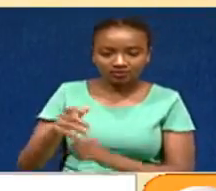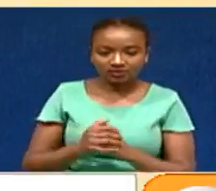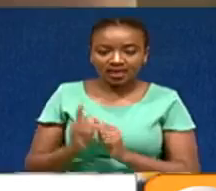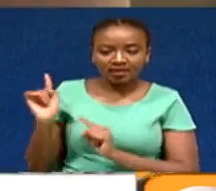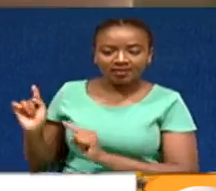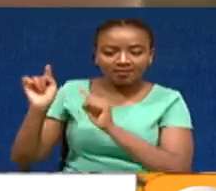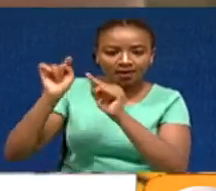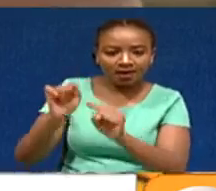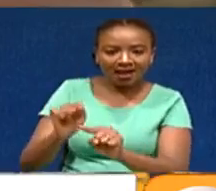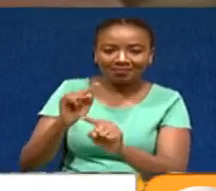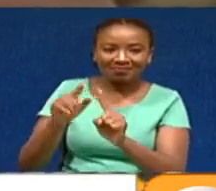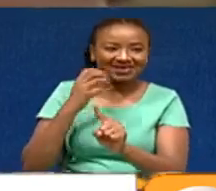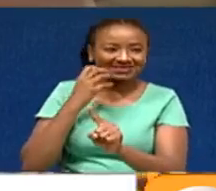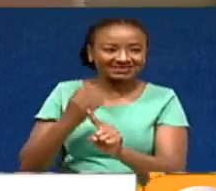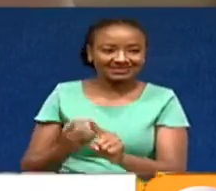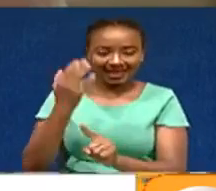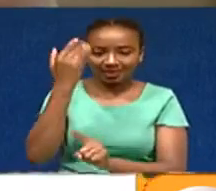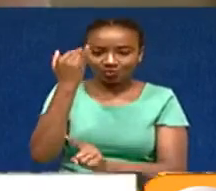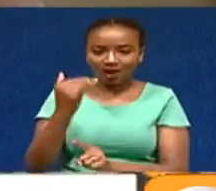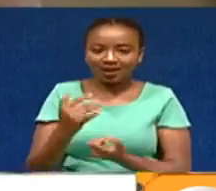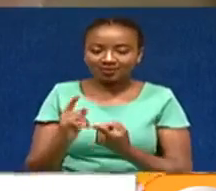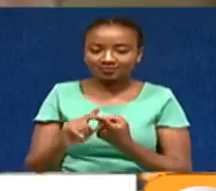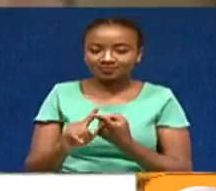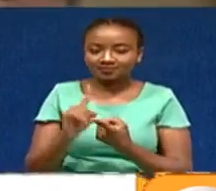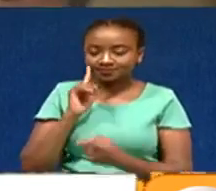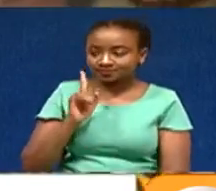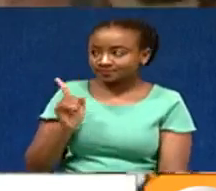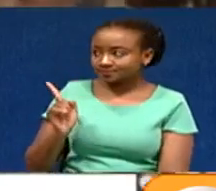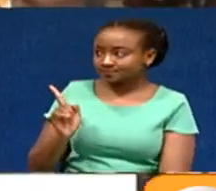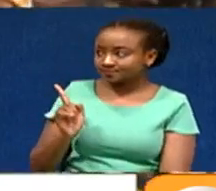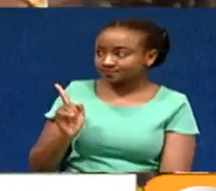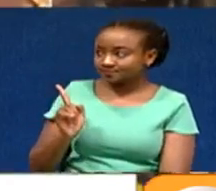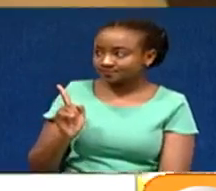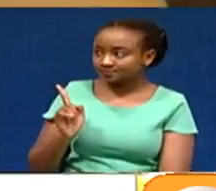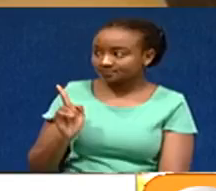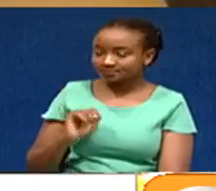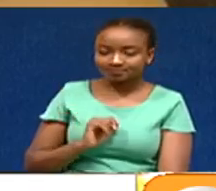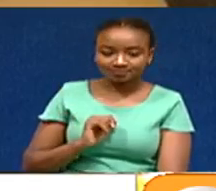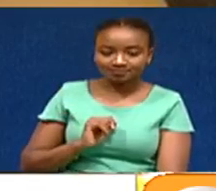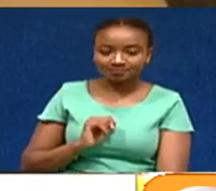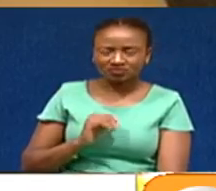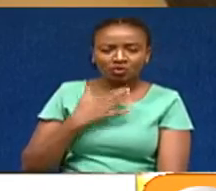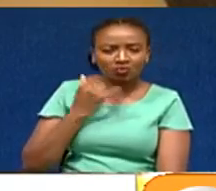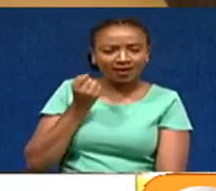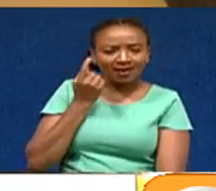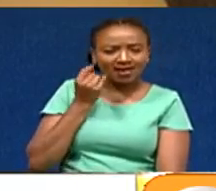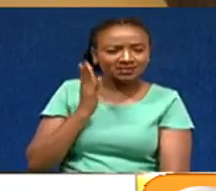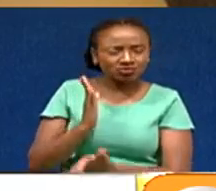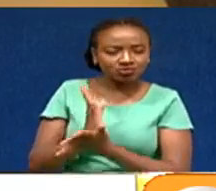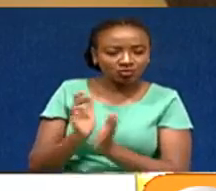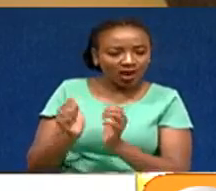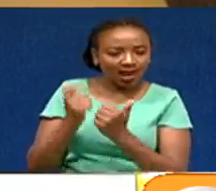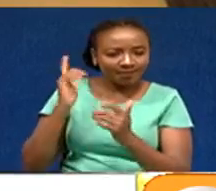trip, laden with sorrow, as father and daughter made their way to this hotel to understand the circumstances under